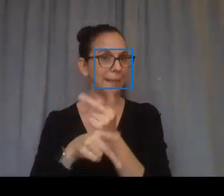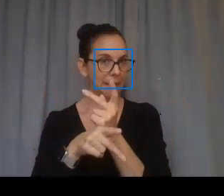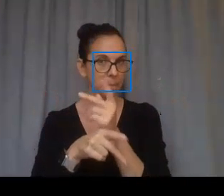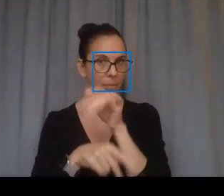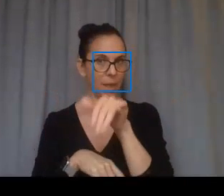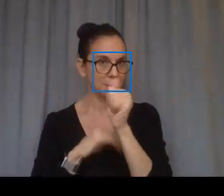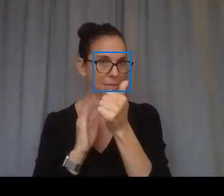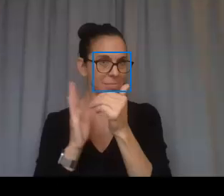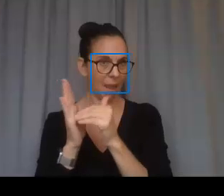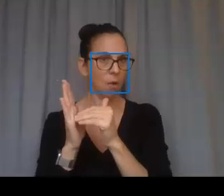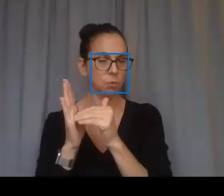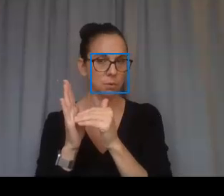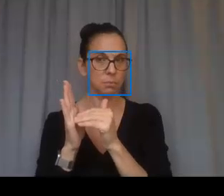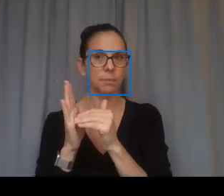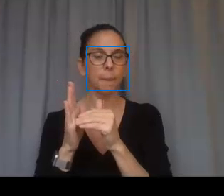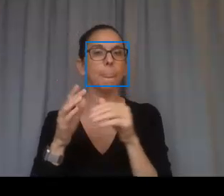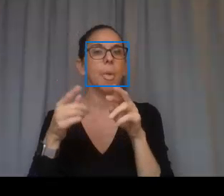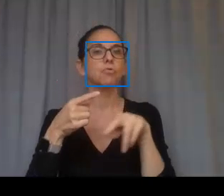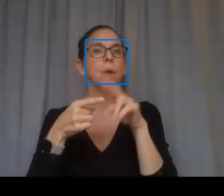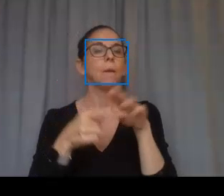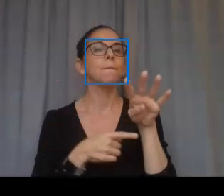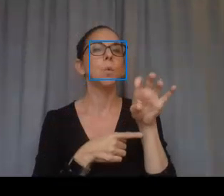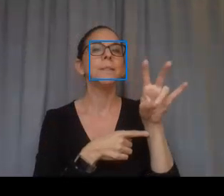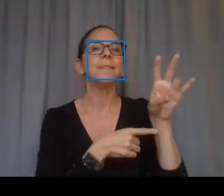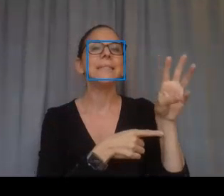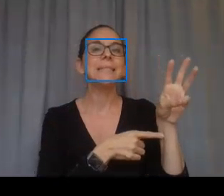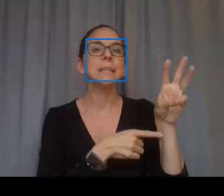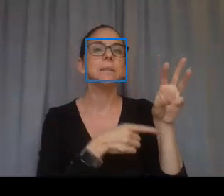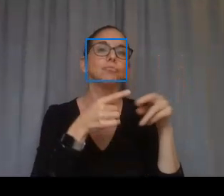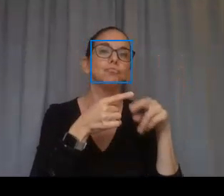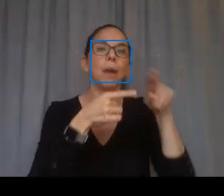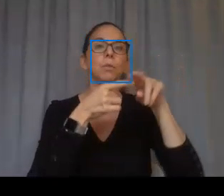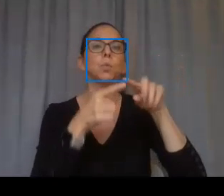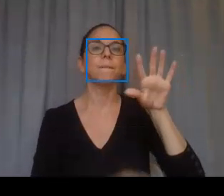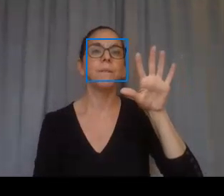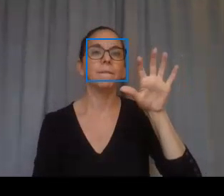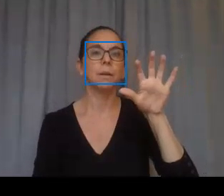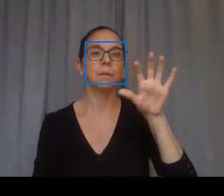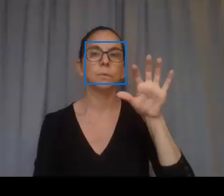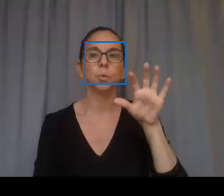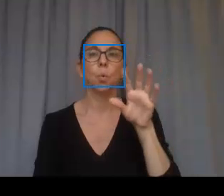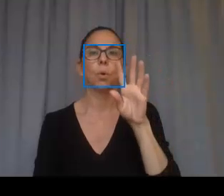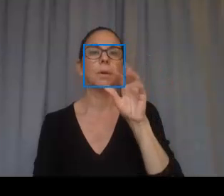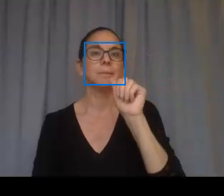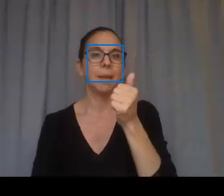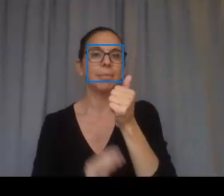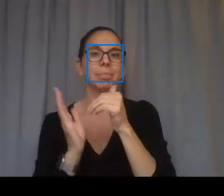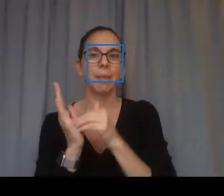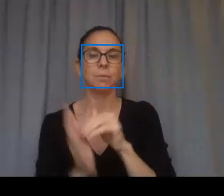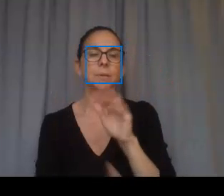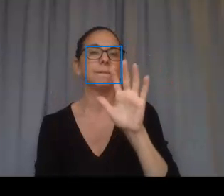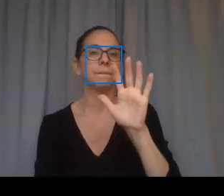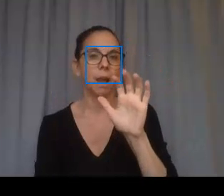that 10,000, and we're going to round that 476 up to 500. So rounded to 3 significant digits, you've